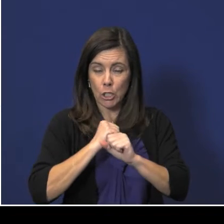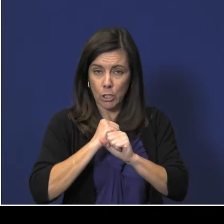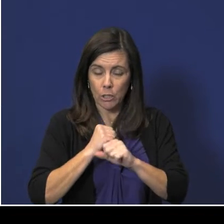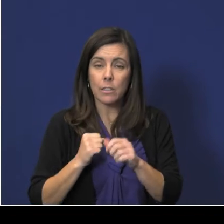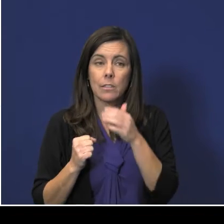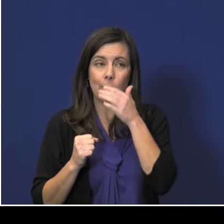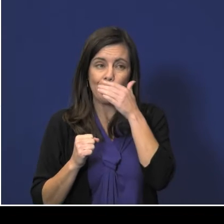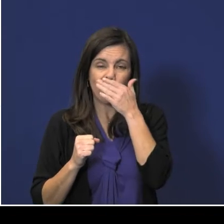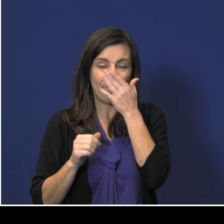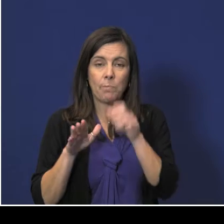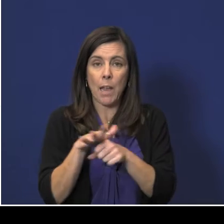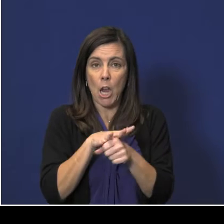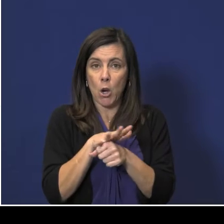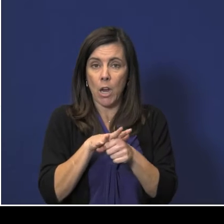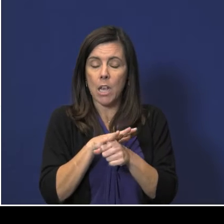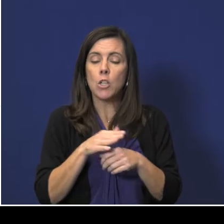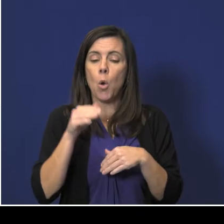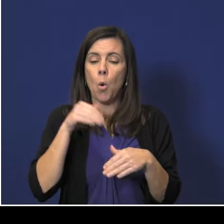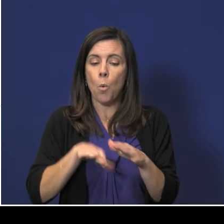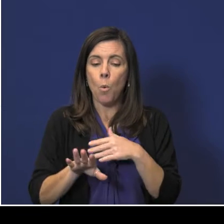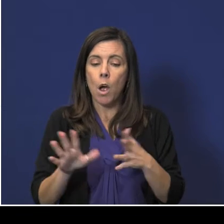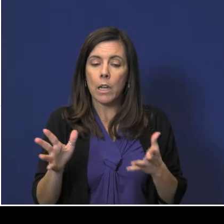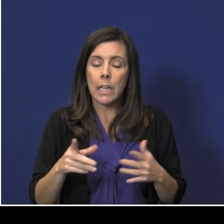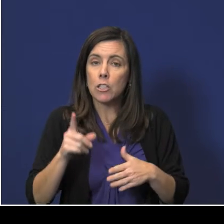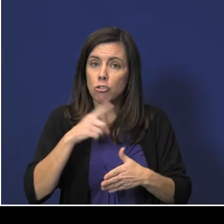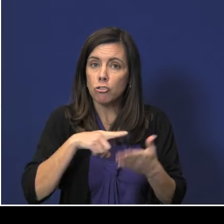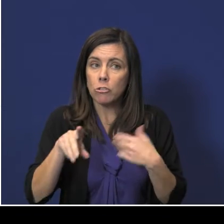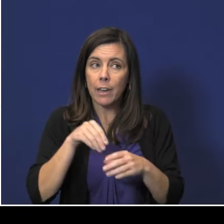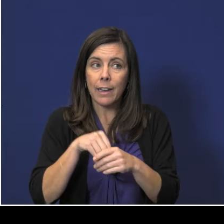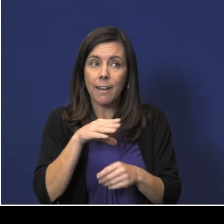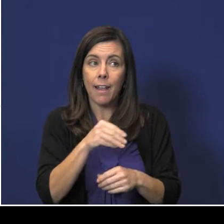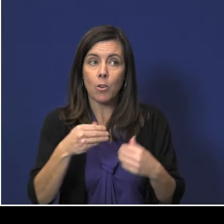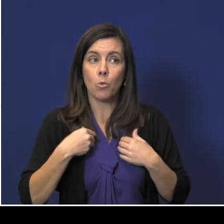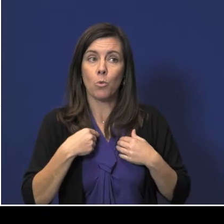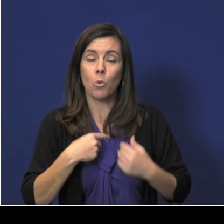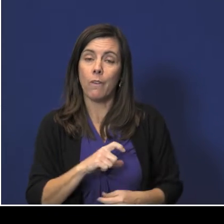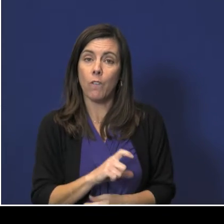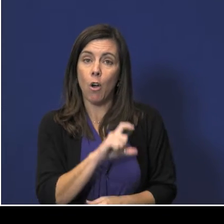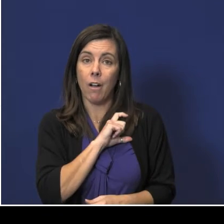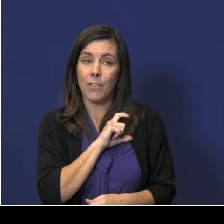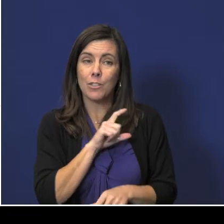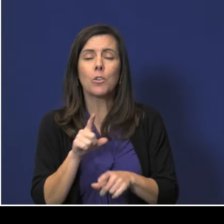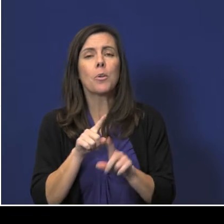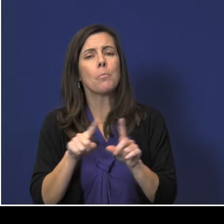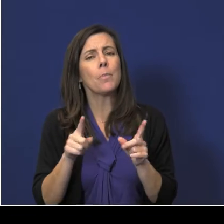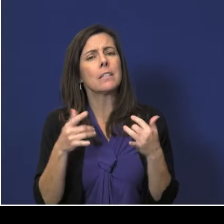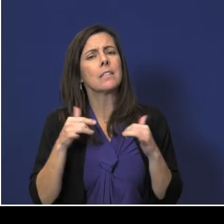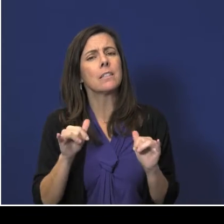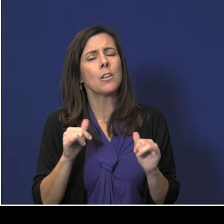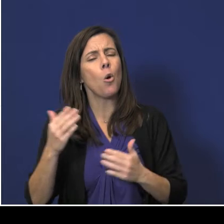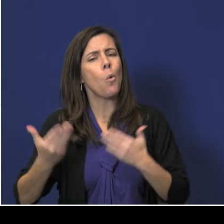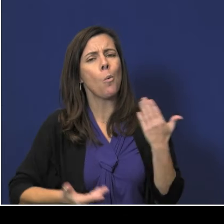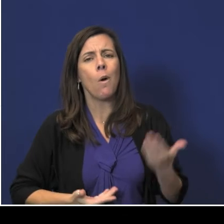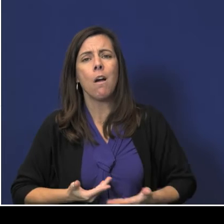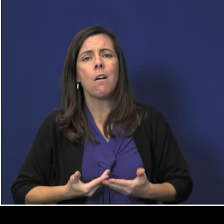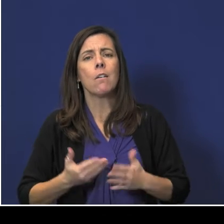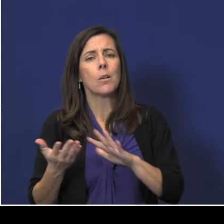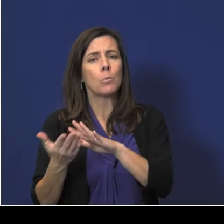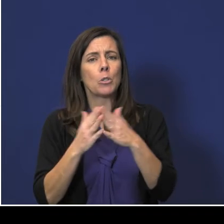kind of area for the reception and the officer. But again, also a very welcoming and for the community and for the